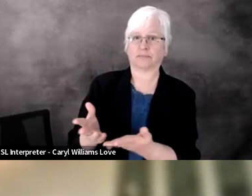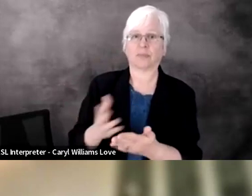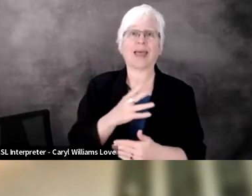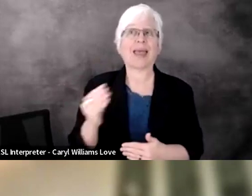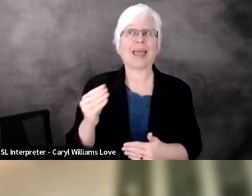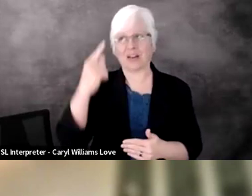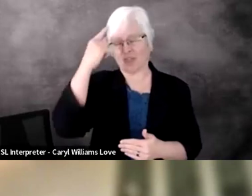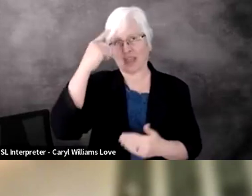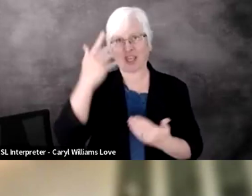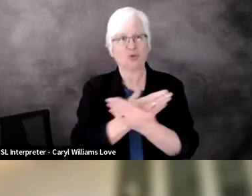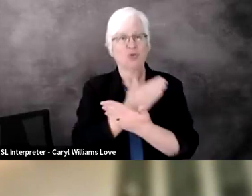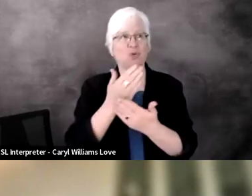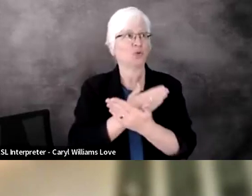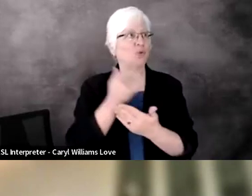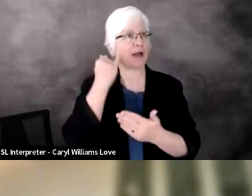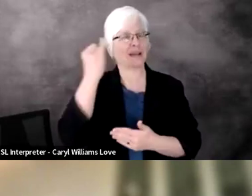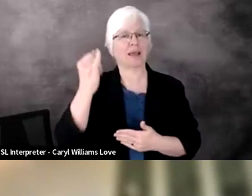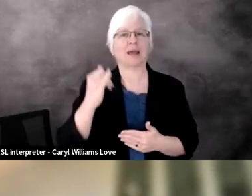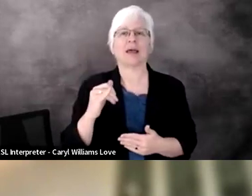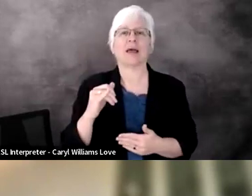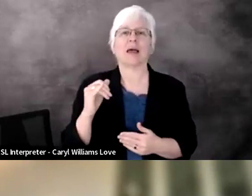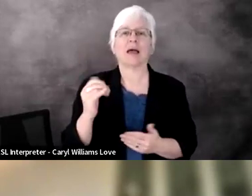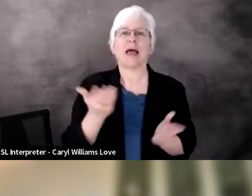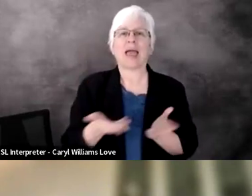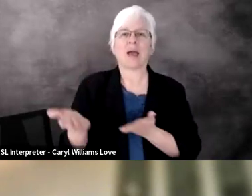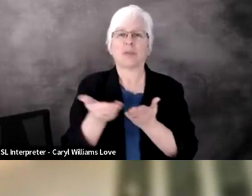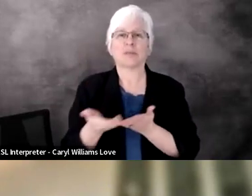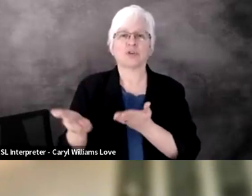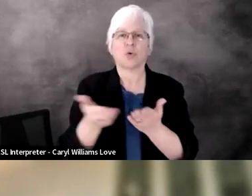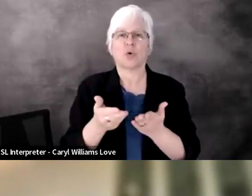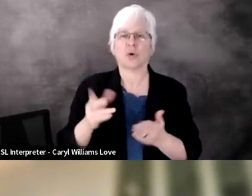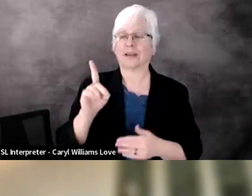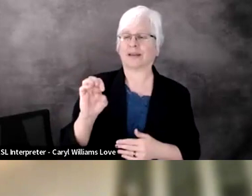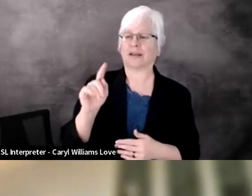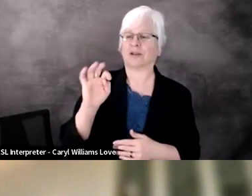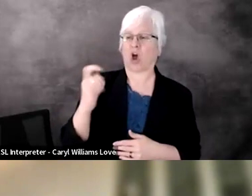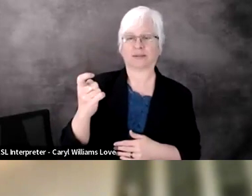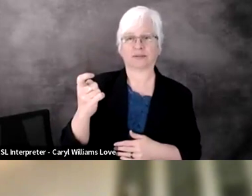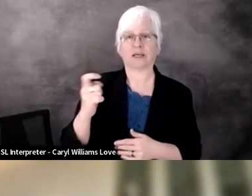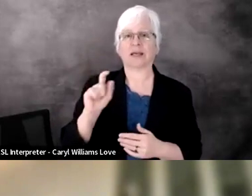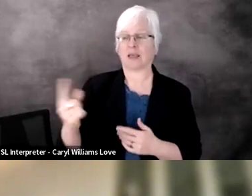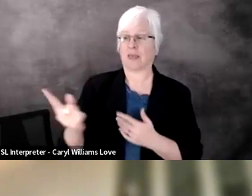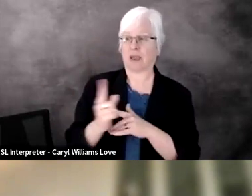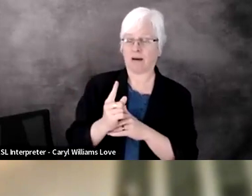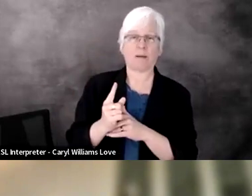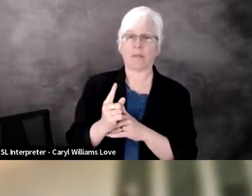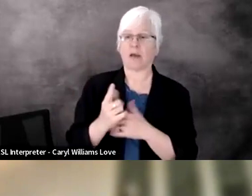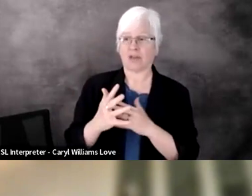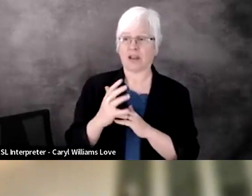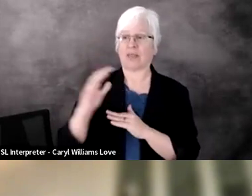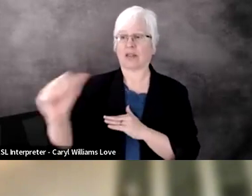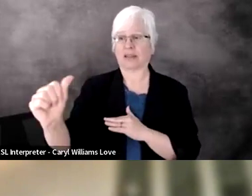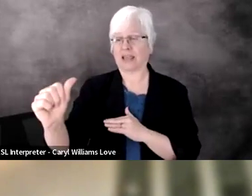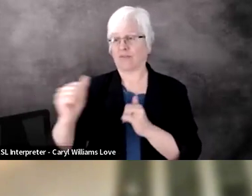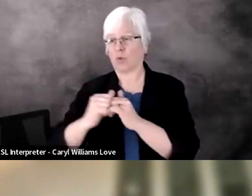the box. So things like ambulatory detox, or how do you, person comes in for 23 hours, can they leave? And then perhaps withdrawal management at home with supervision of